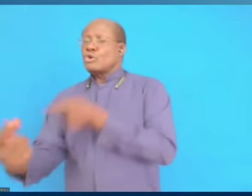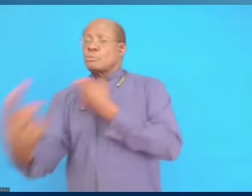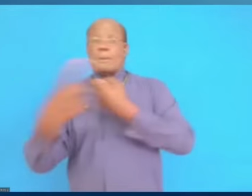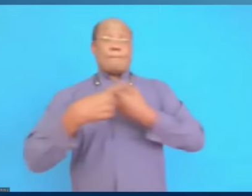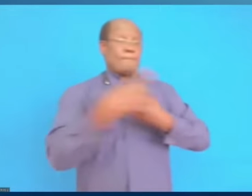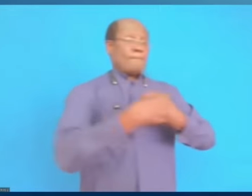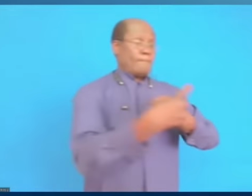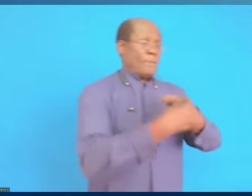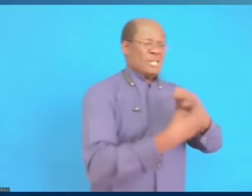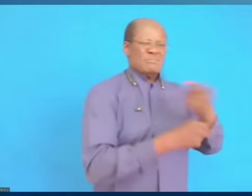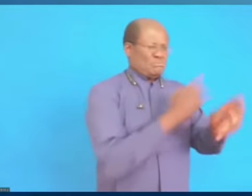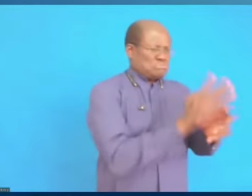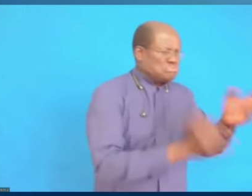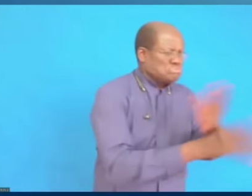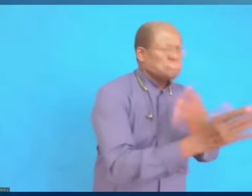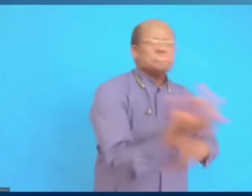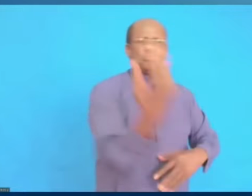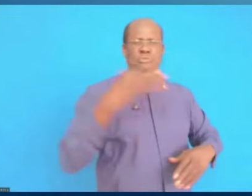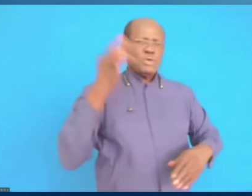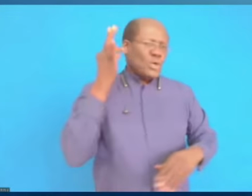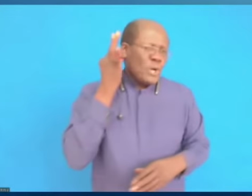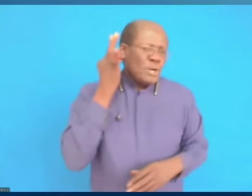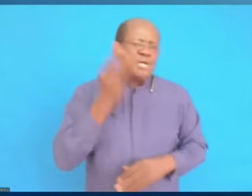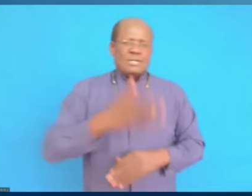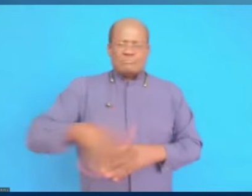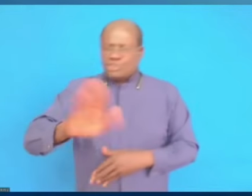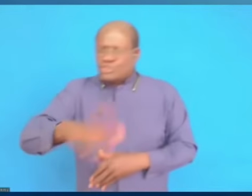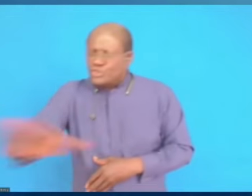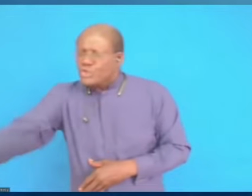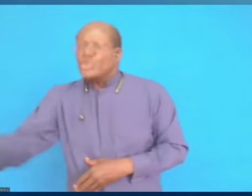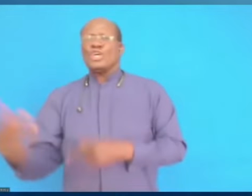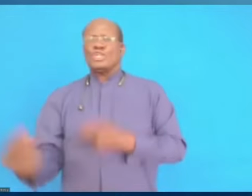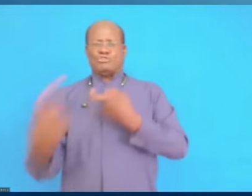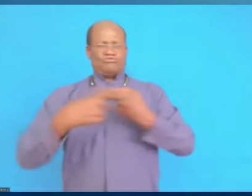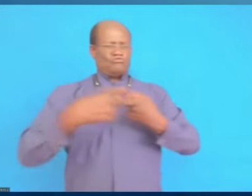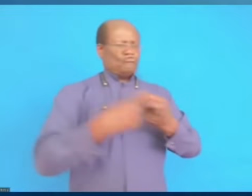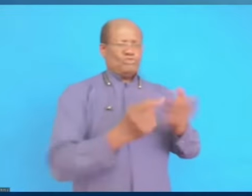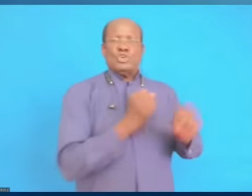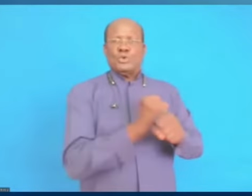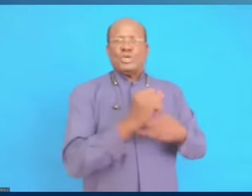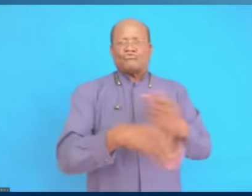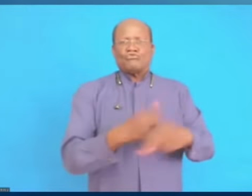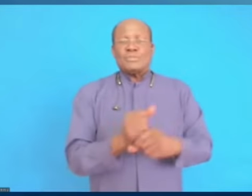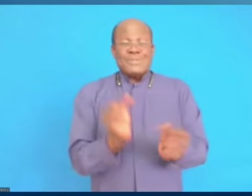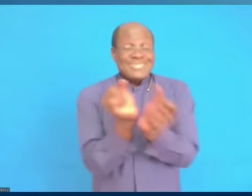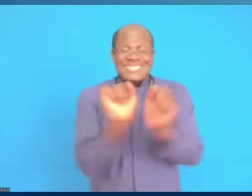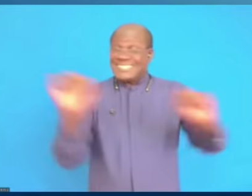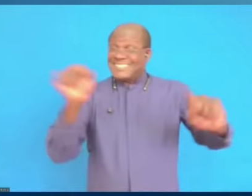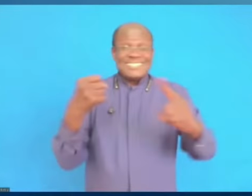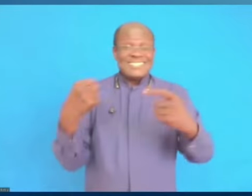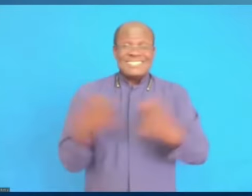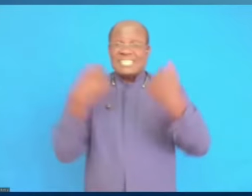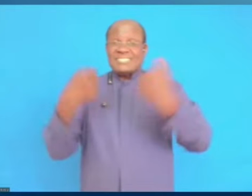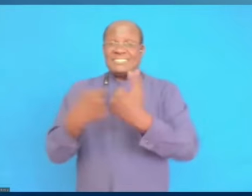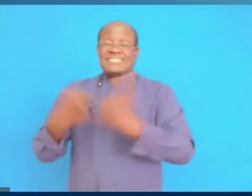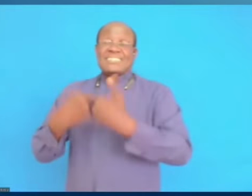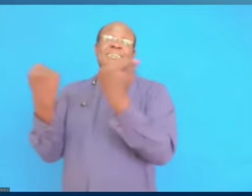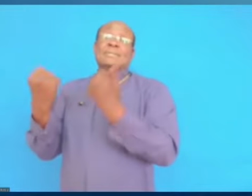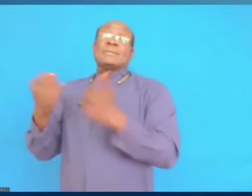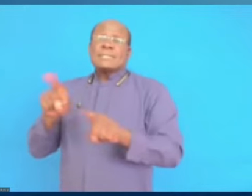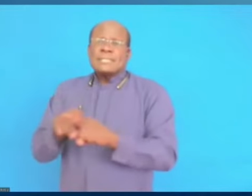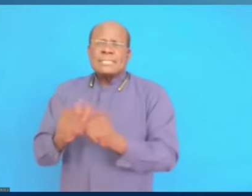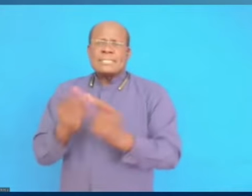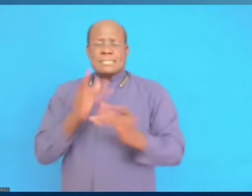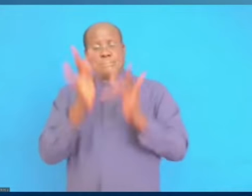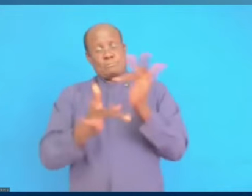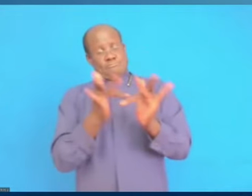are exacerbated by the inherent nature of SIDS, such as cybersecurity challenges, investment challenges, and ICT infrastructure development